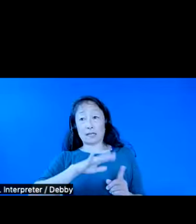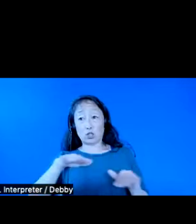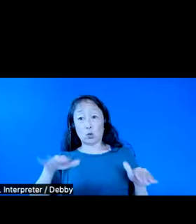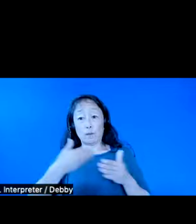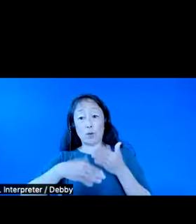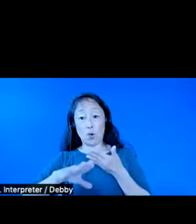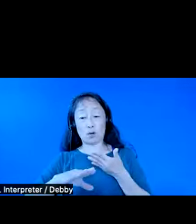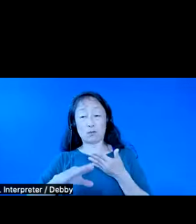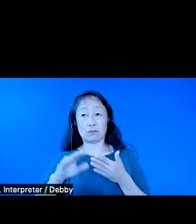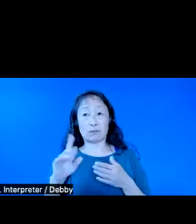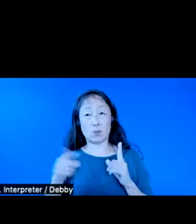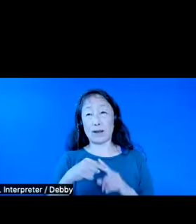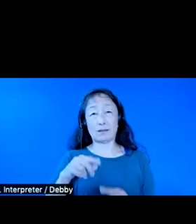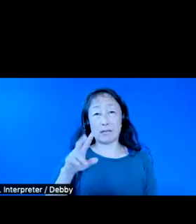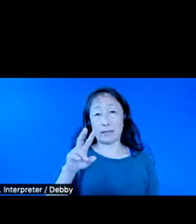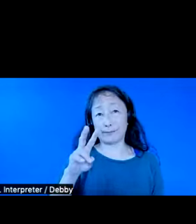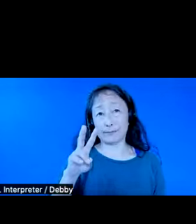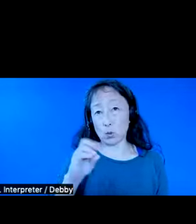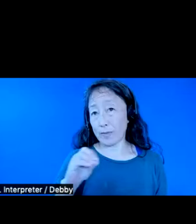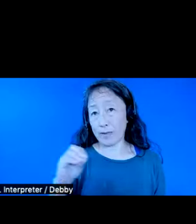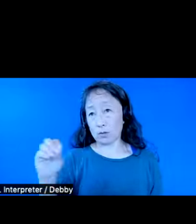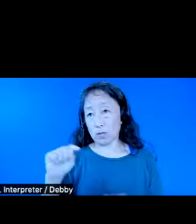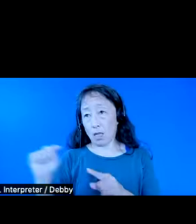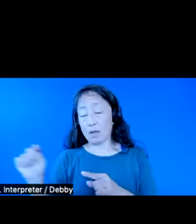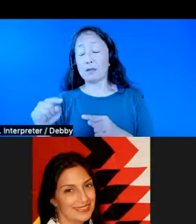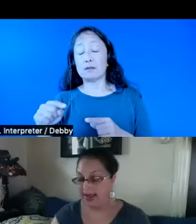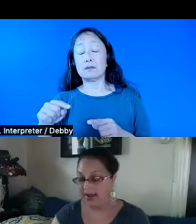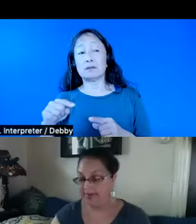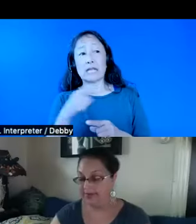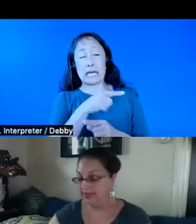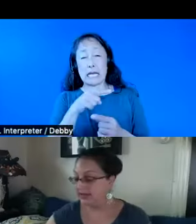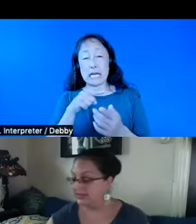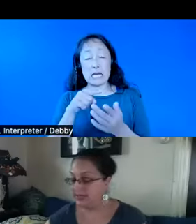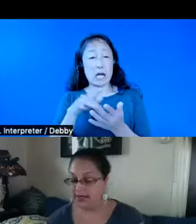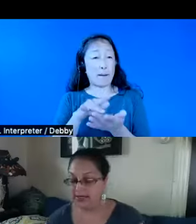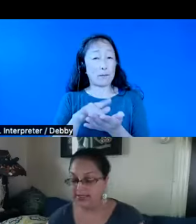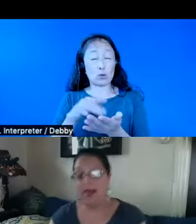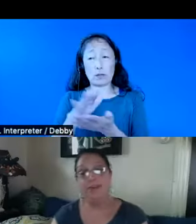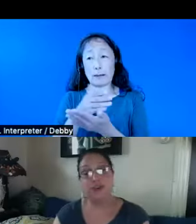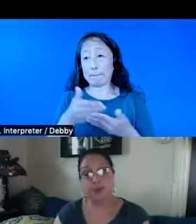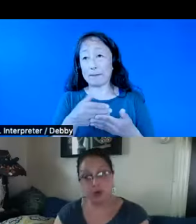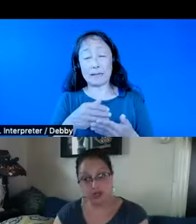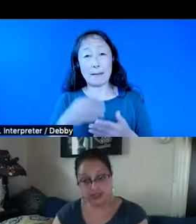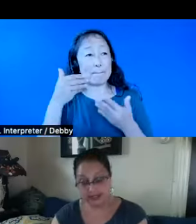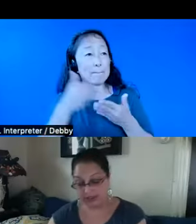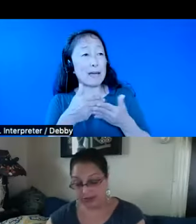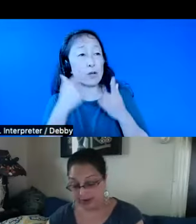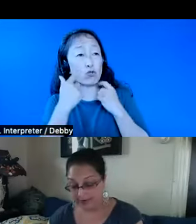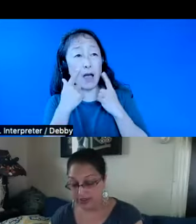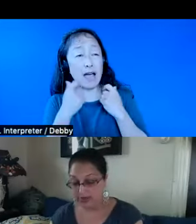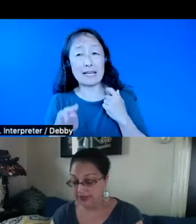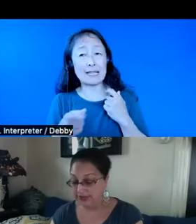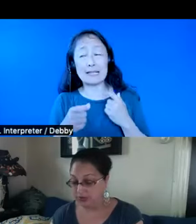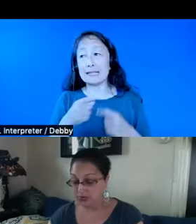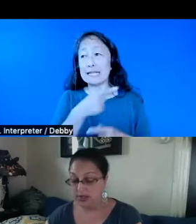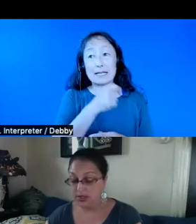2000s, he abused, the baby was crying. He didn't have the safety net. He didn't have the support as a survivor